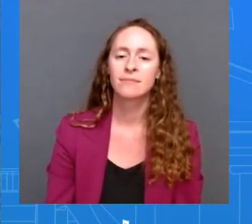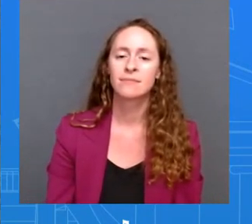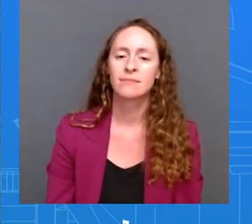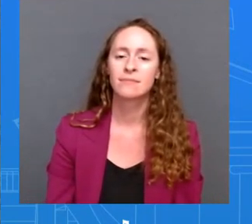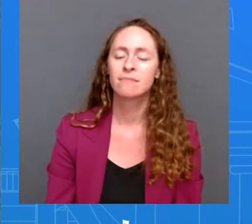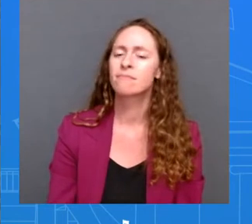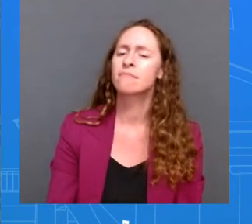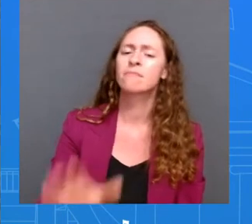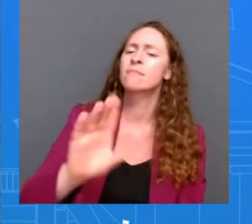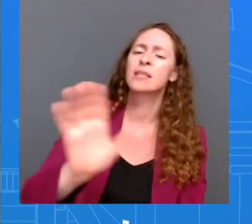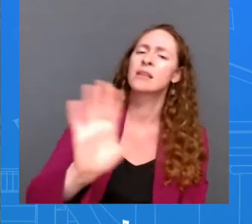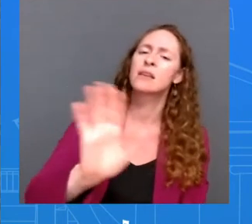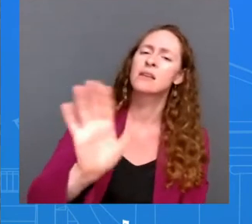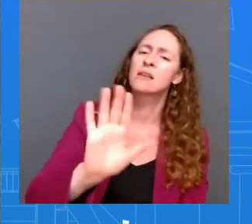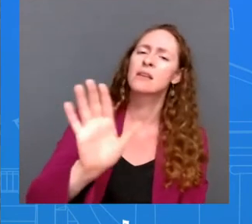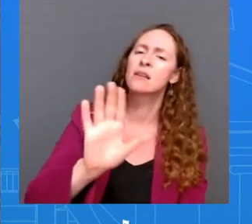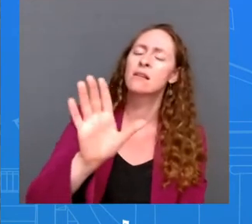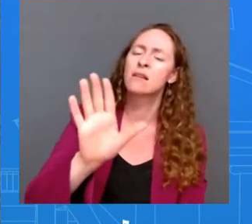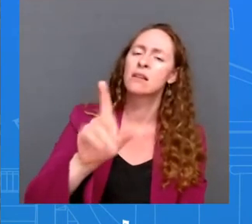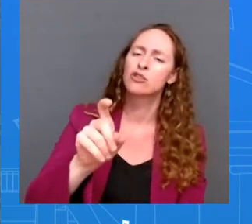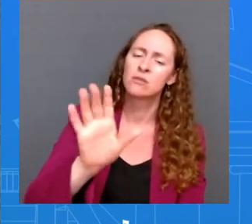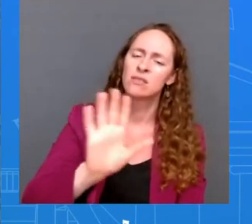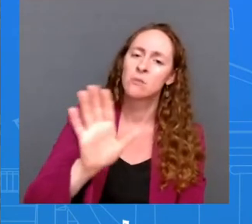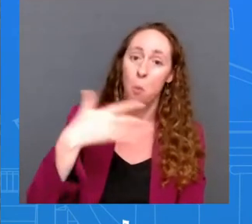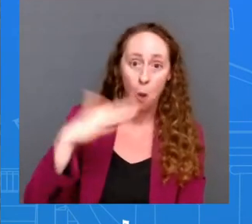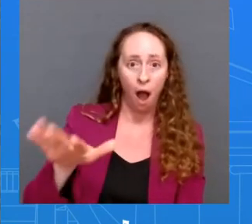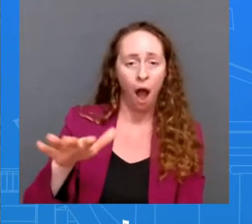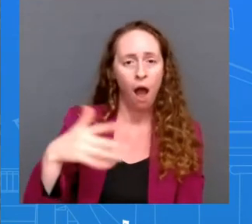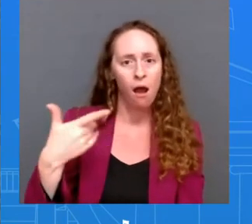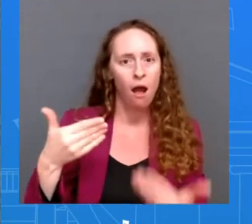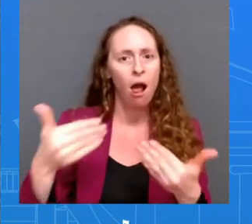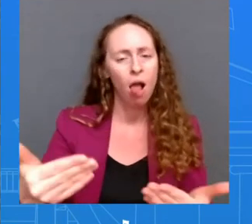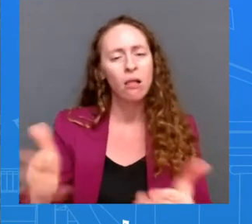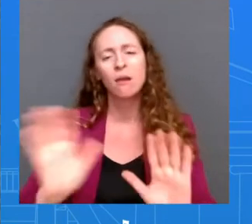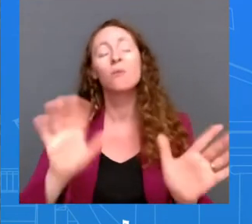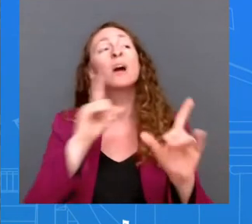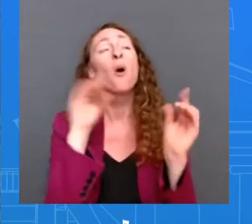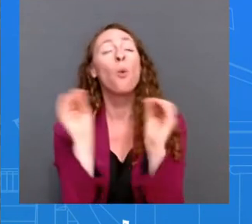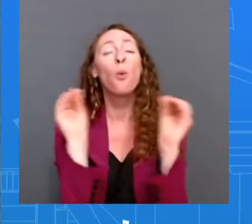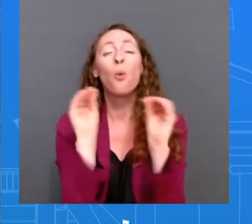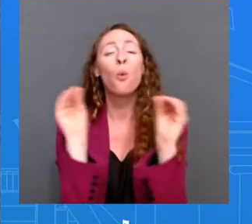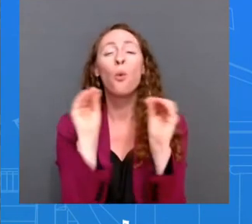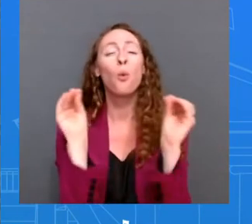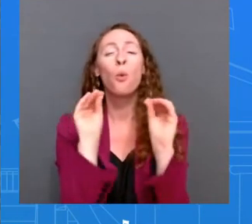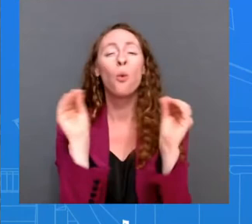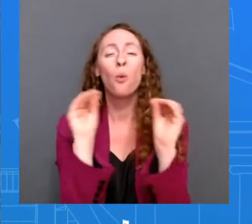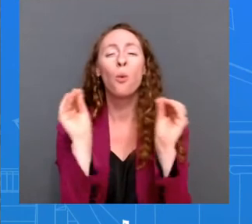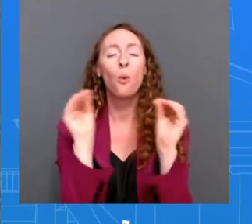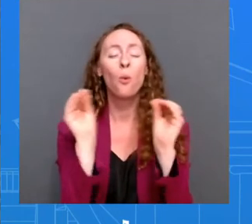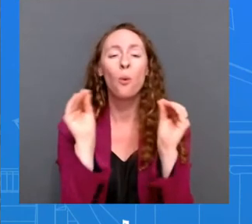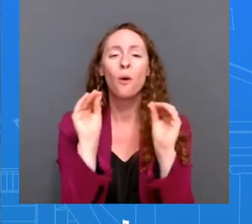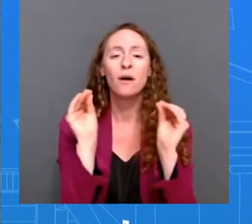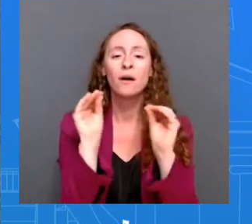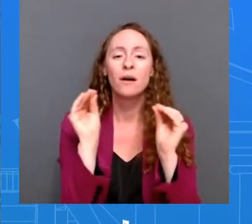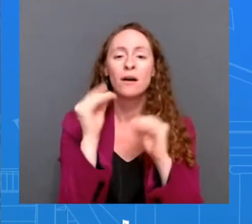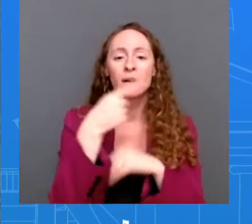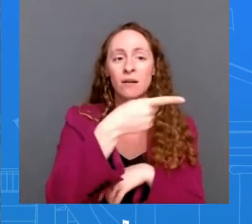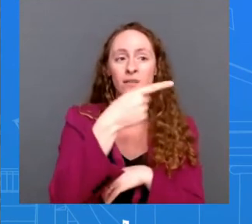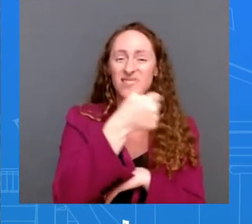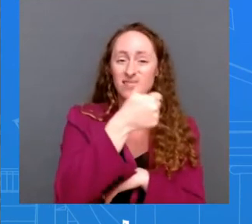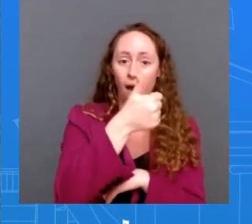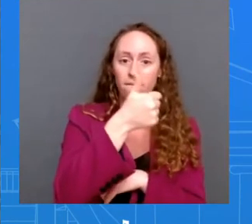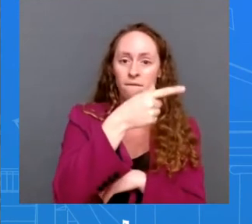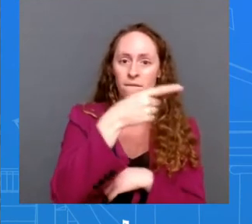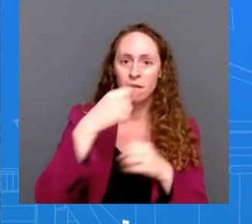to blows. There's no reason for this manufactured crisis to exist. The Chinese have used